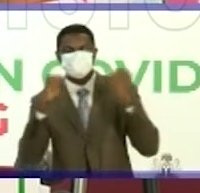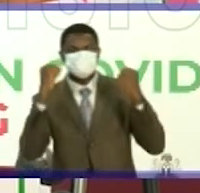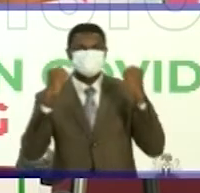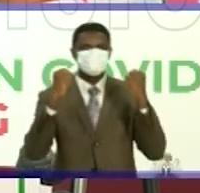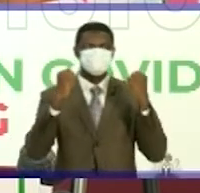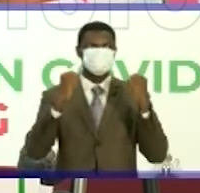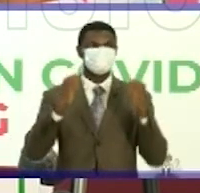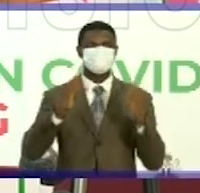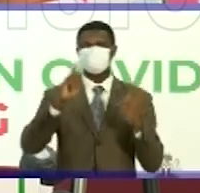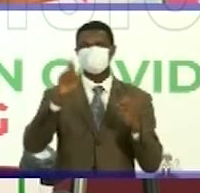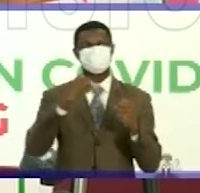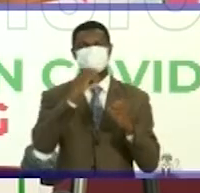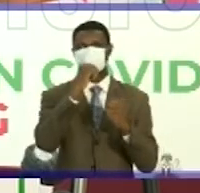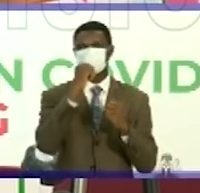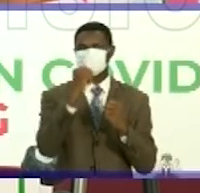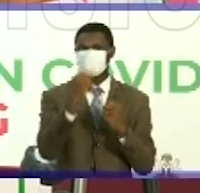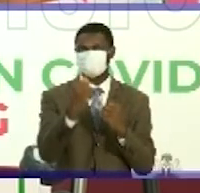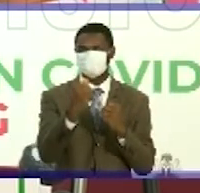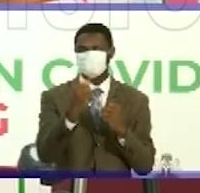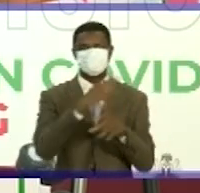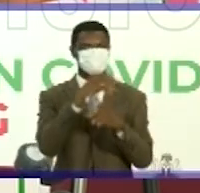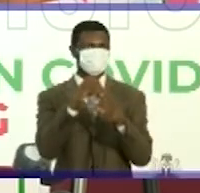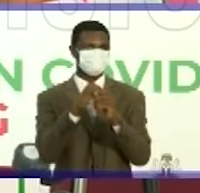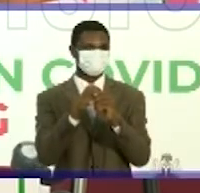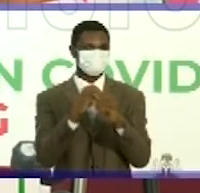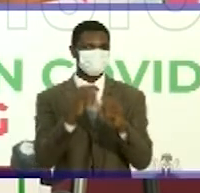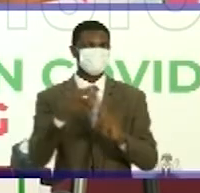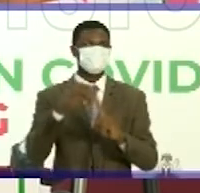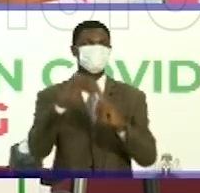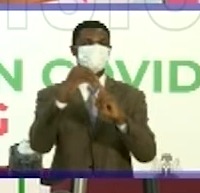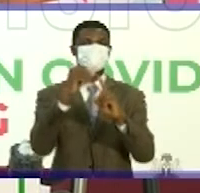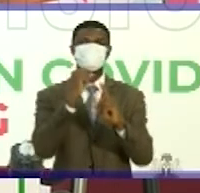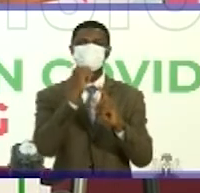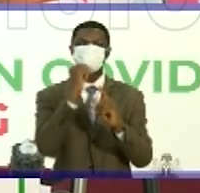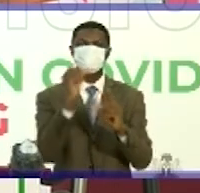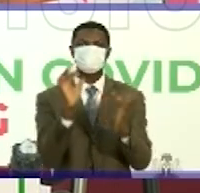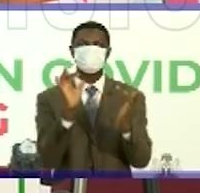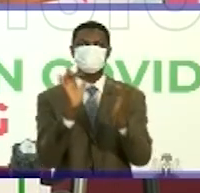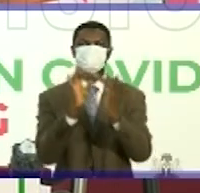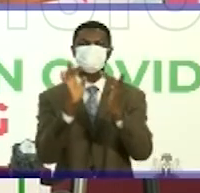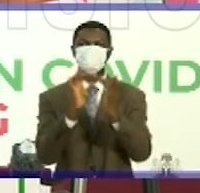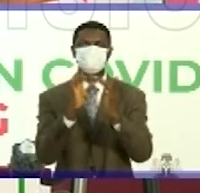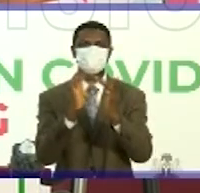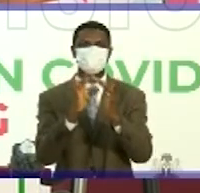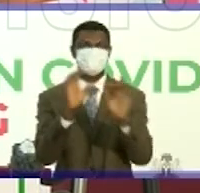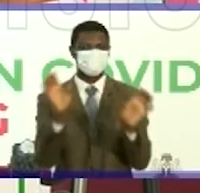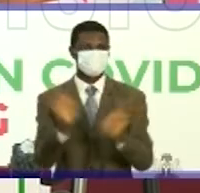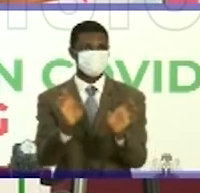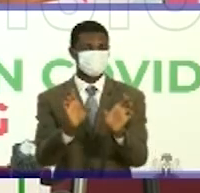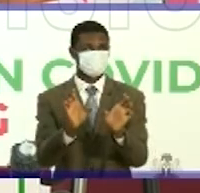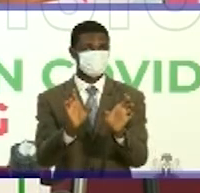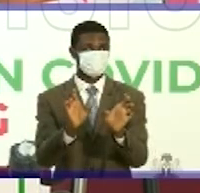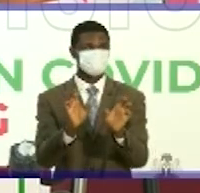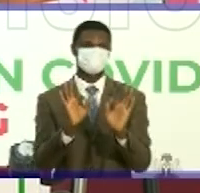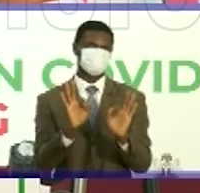outdoor communal non-contact sports and the use of recreational parks for supervised